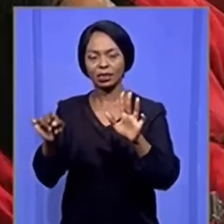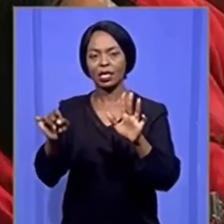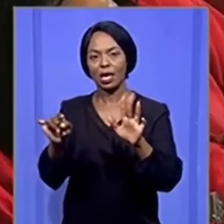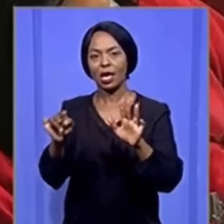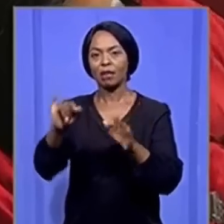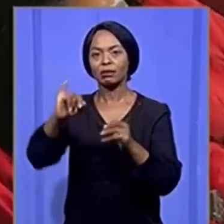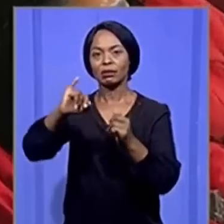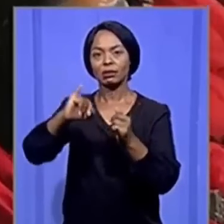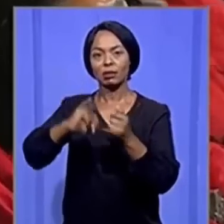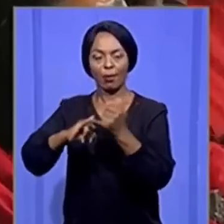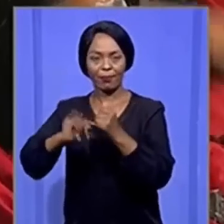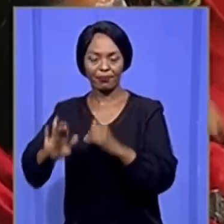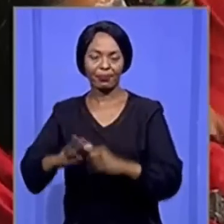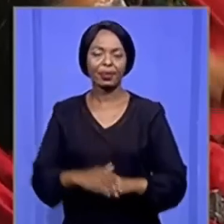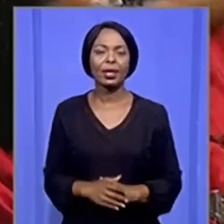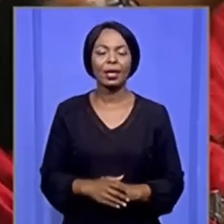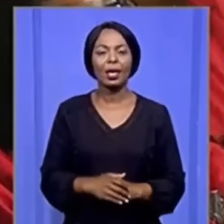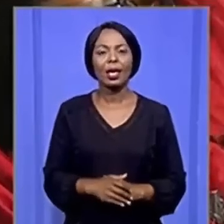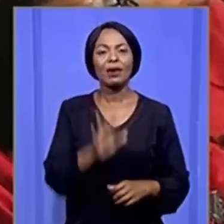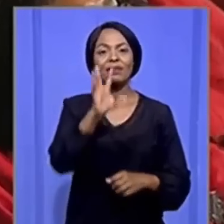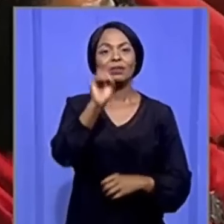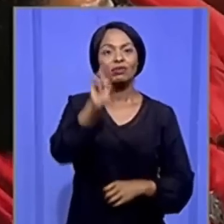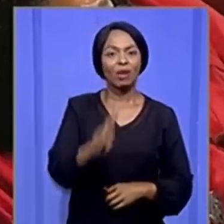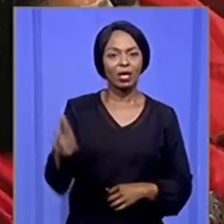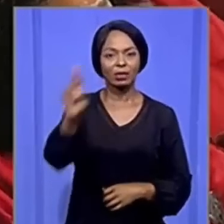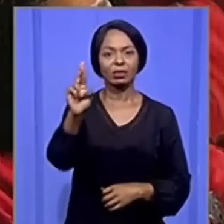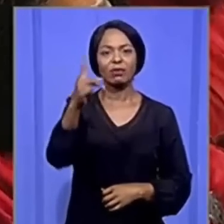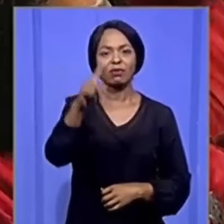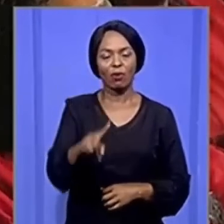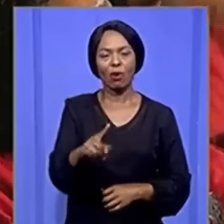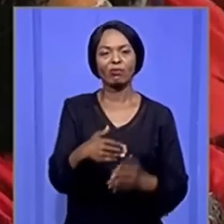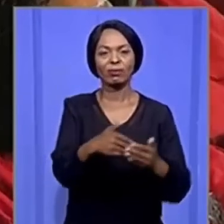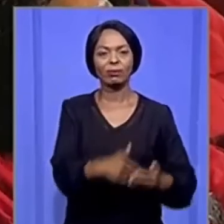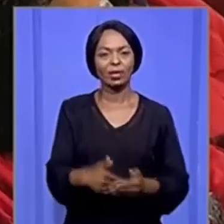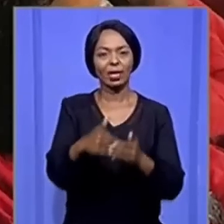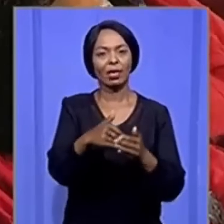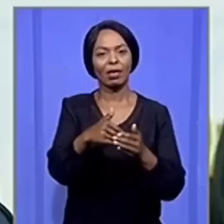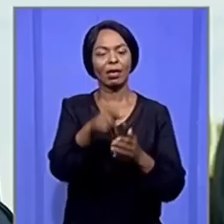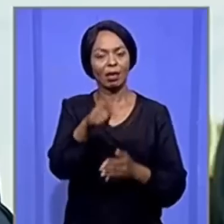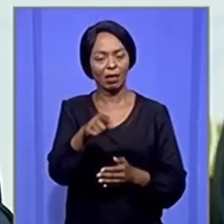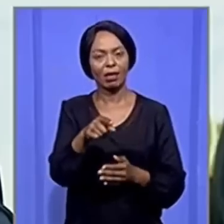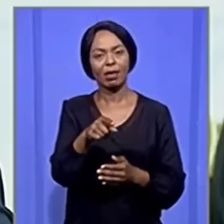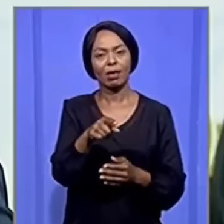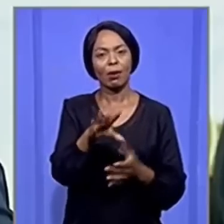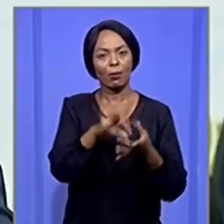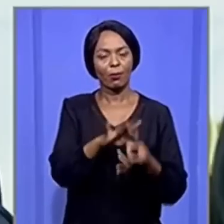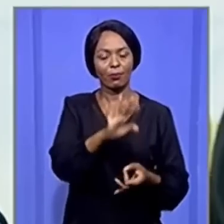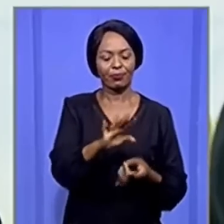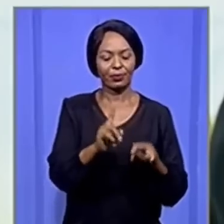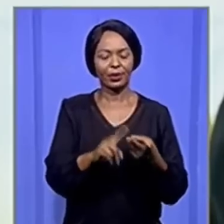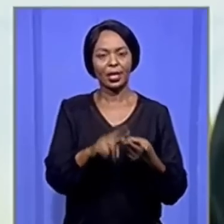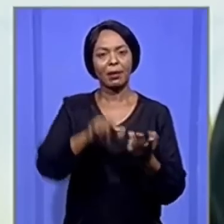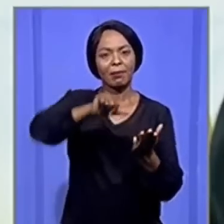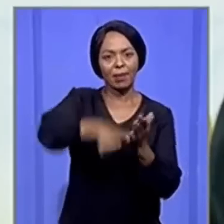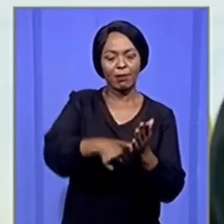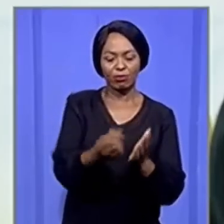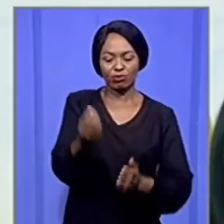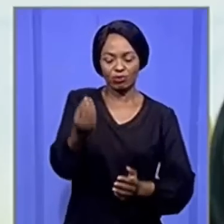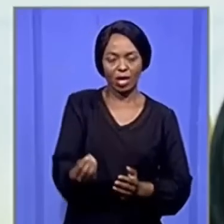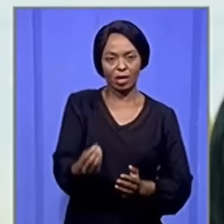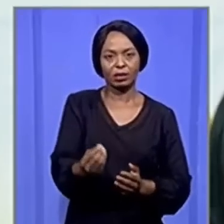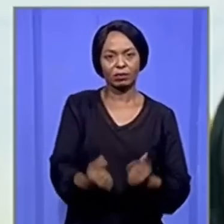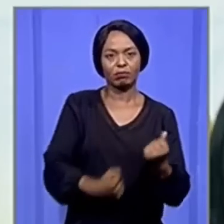50 rand increase for the foster care and 20 rand increase to the child support grant. Order.